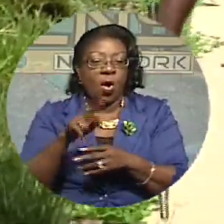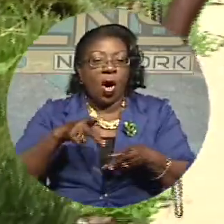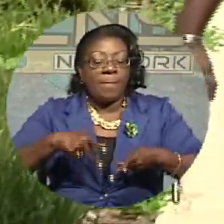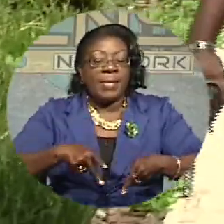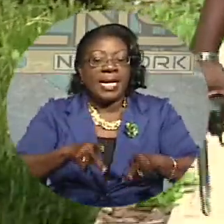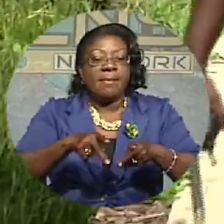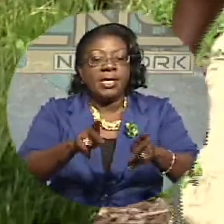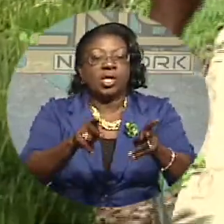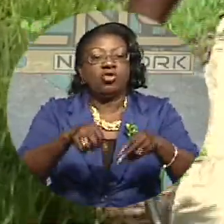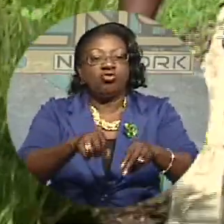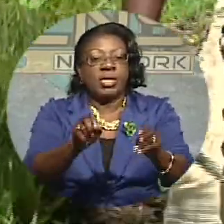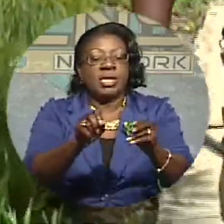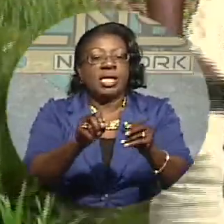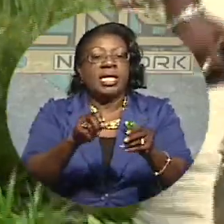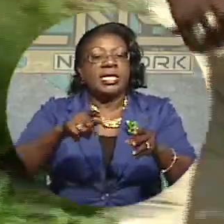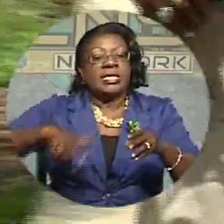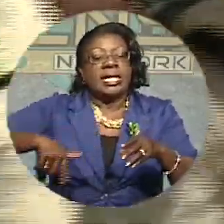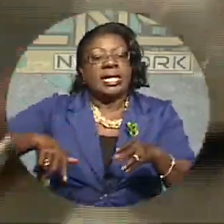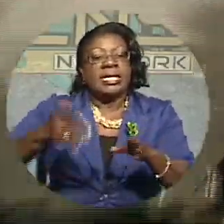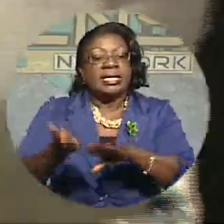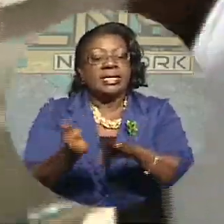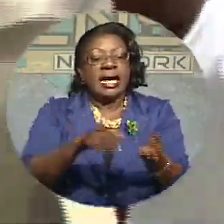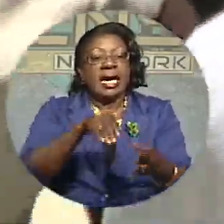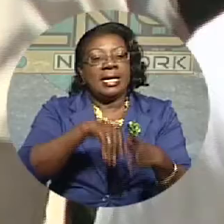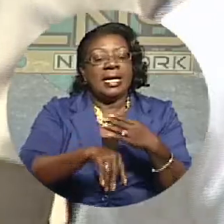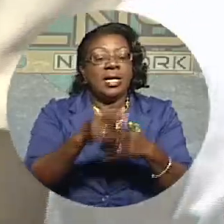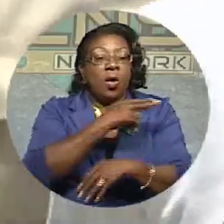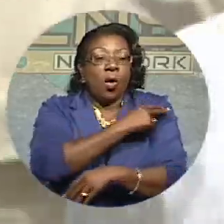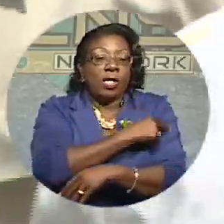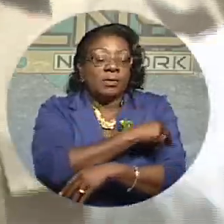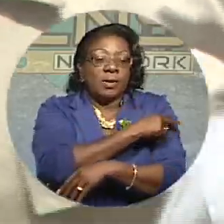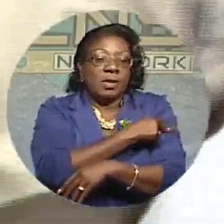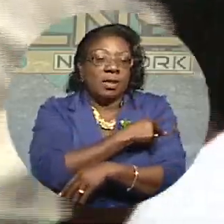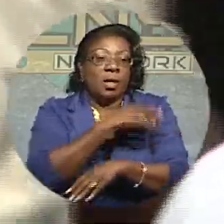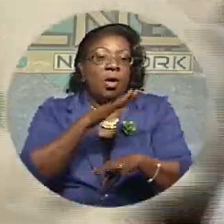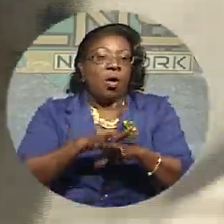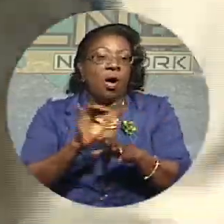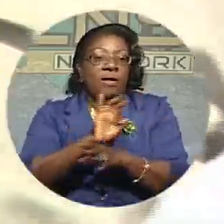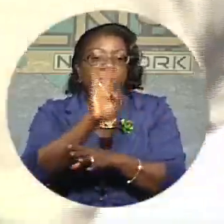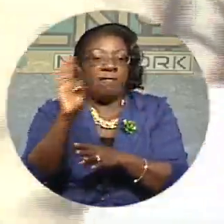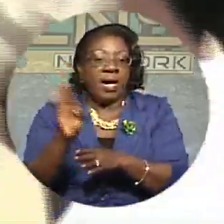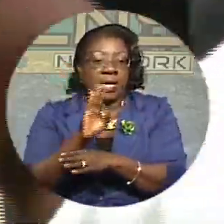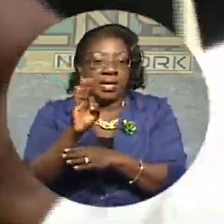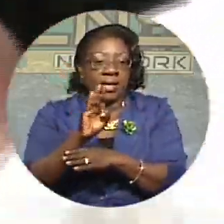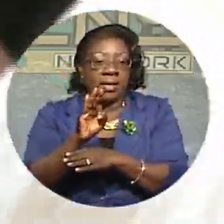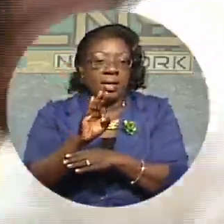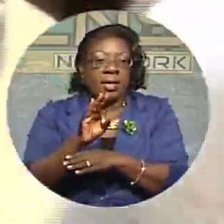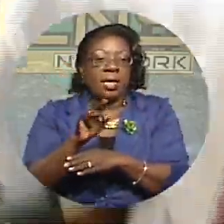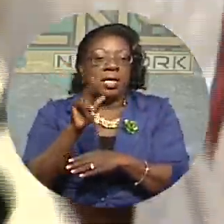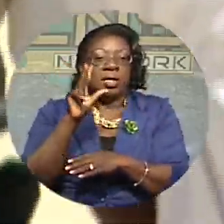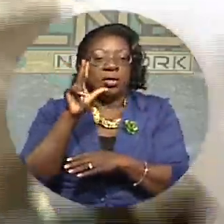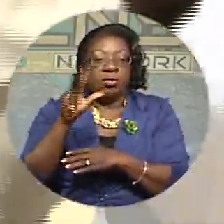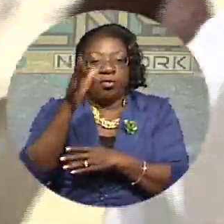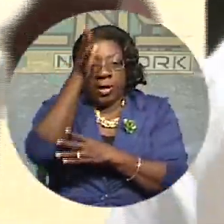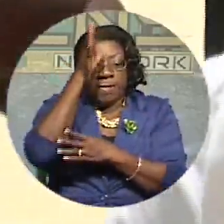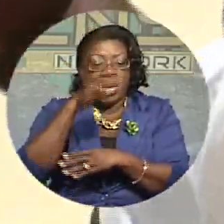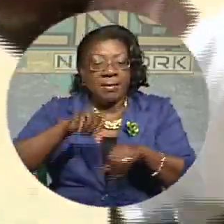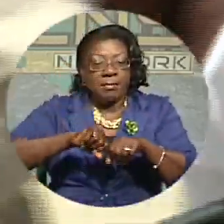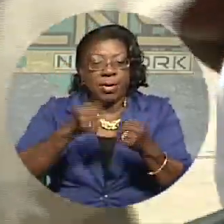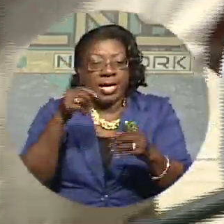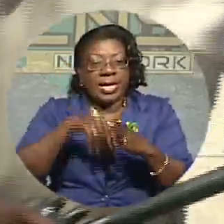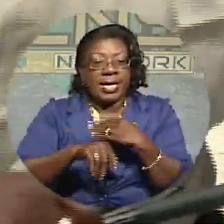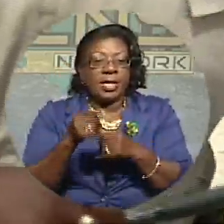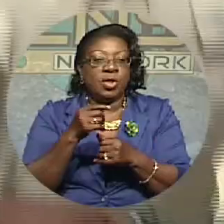month later. Court papers show that on Friday, May 31st, around 3 a.m., Wims and the teen allegedly broke into